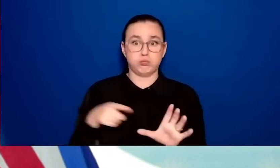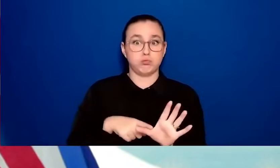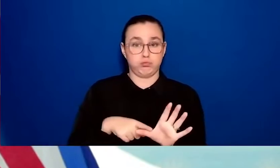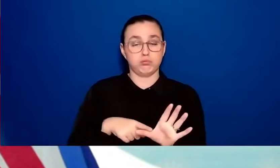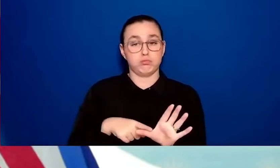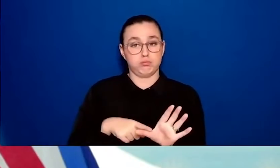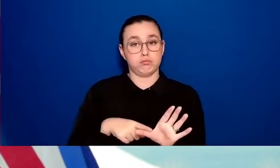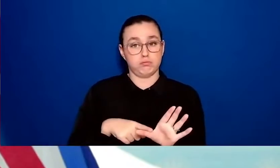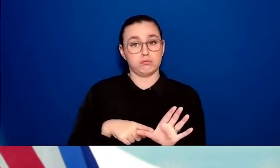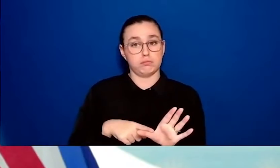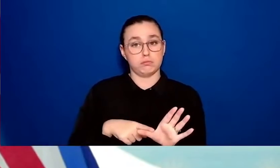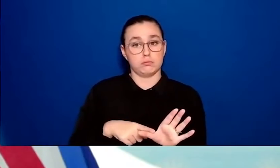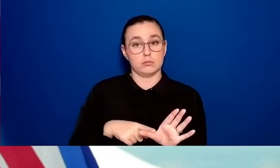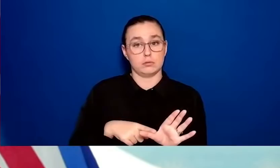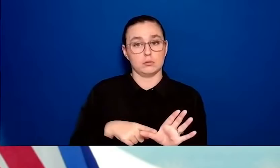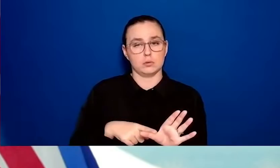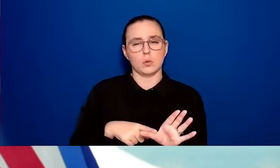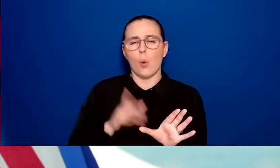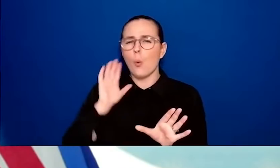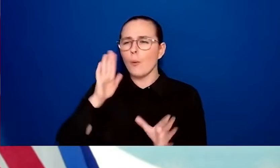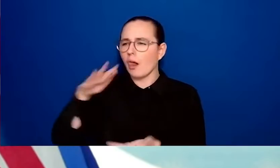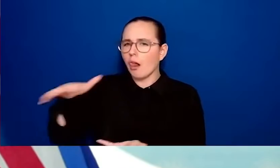number of them. So these